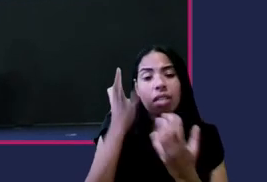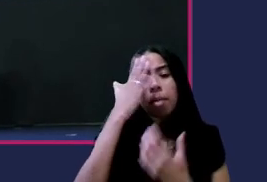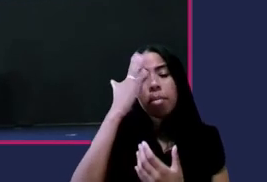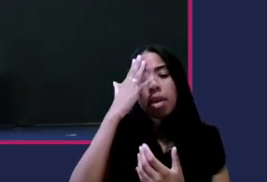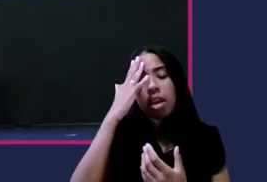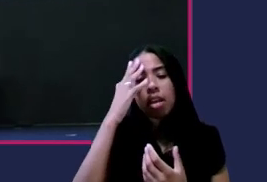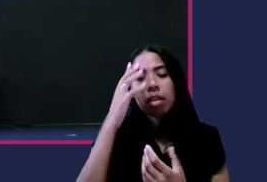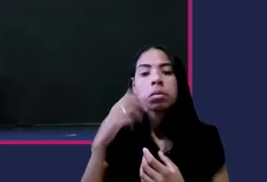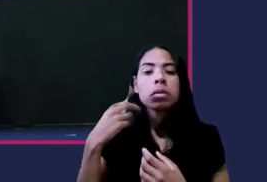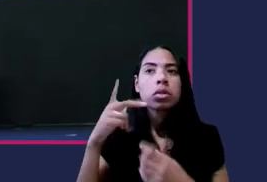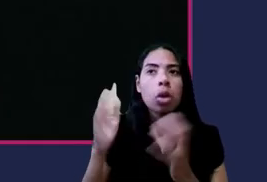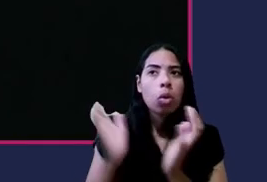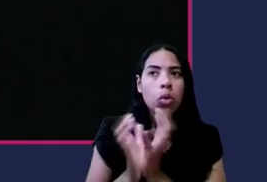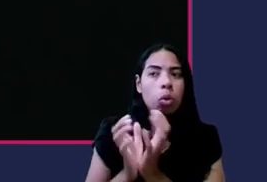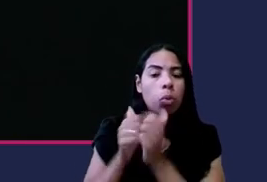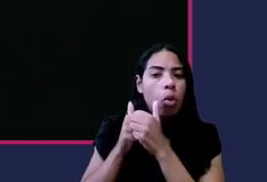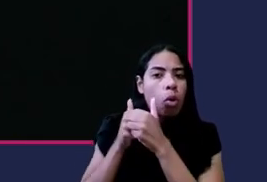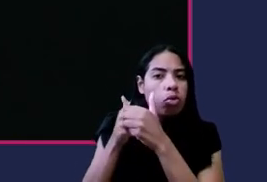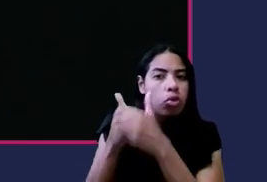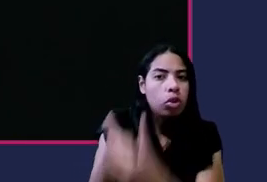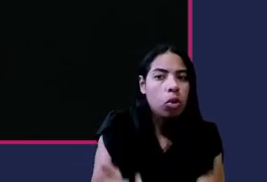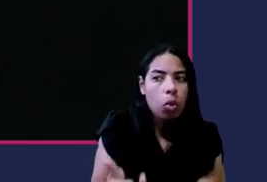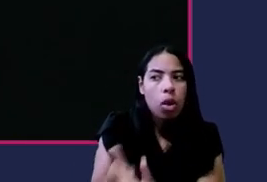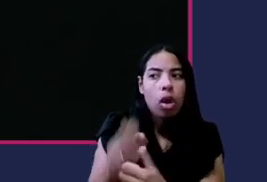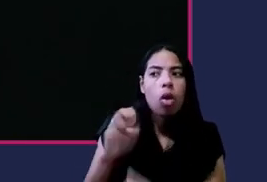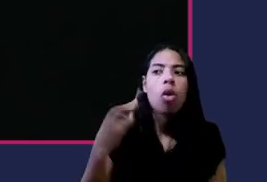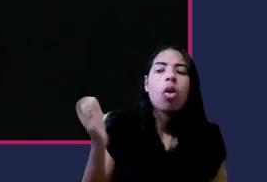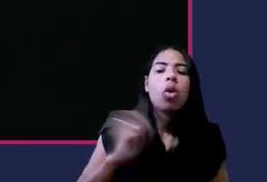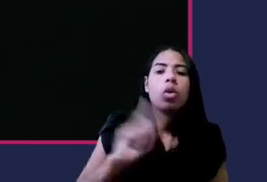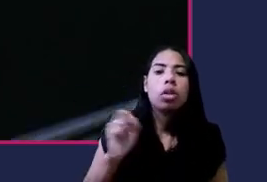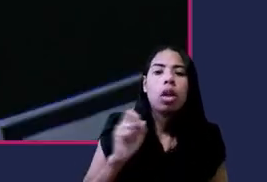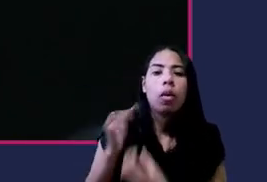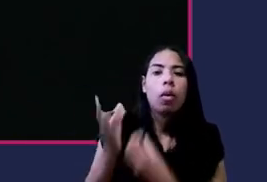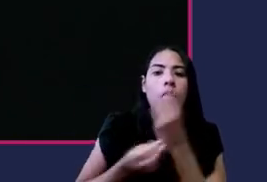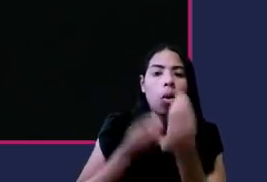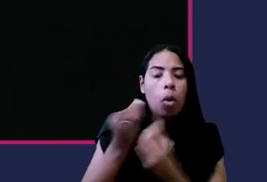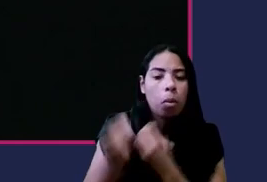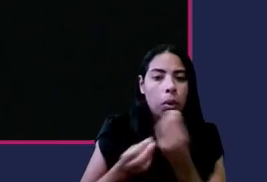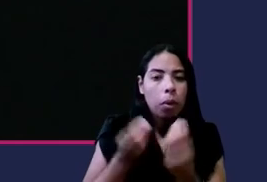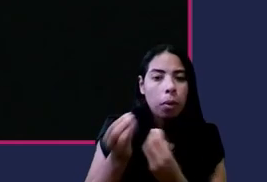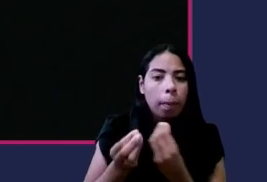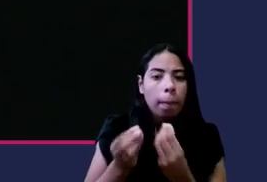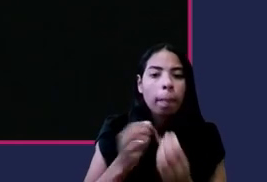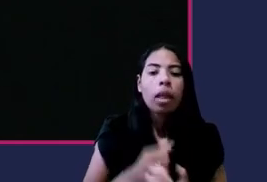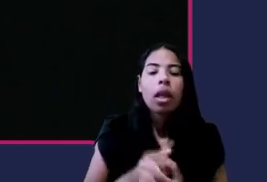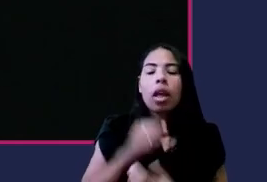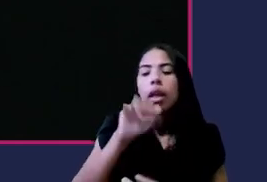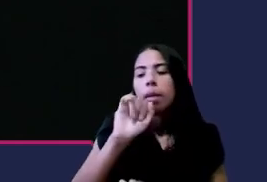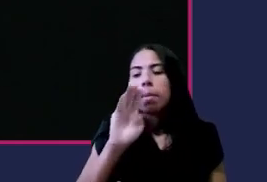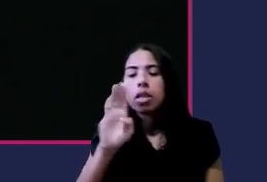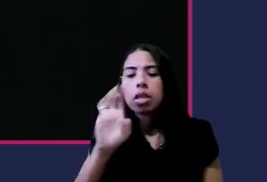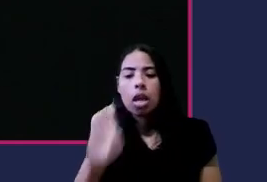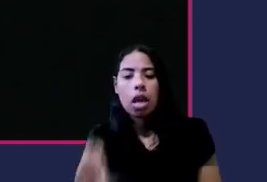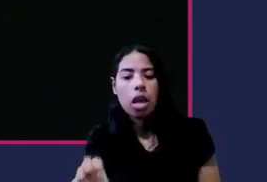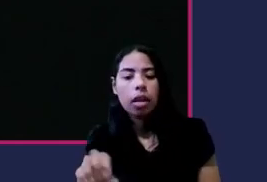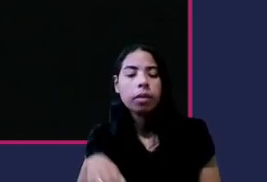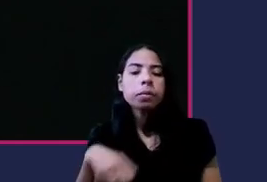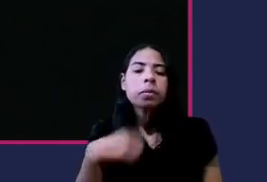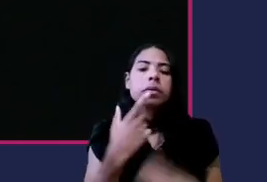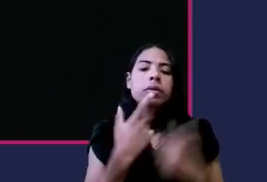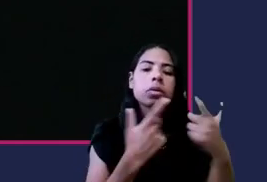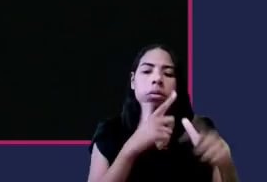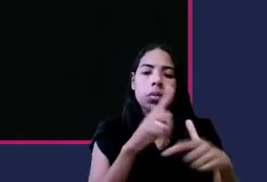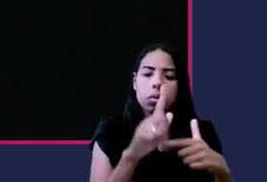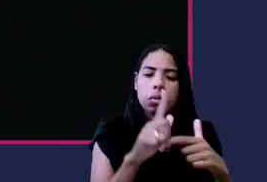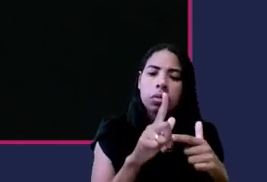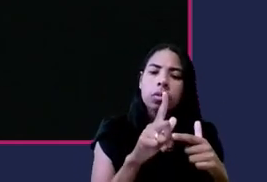know how your administration wants to work with the implementation